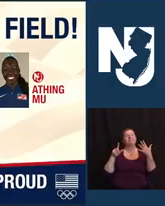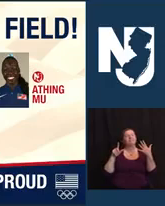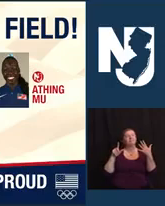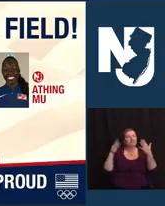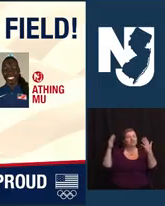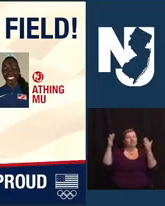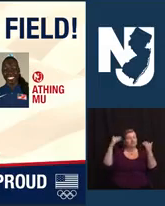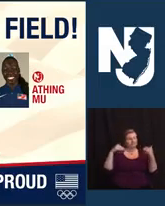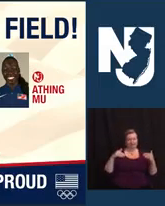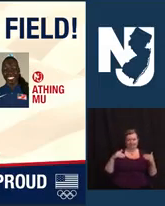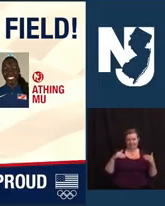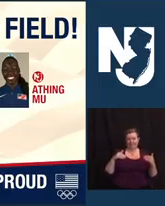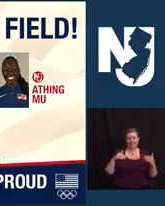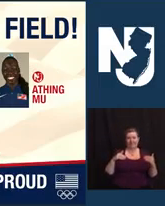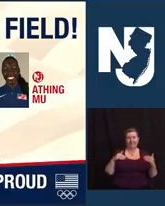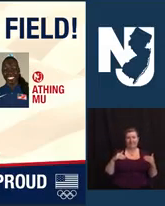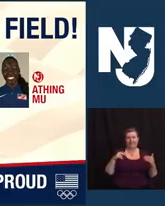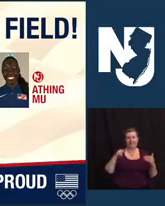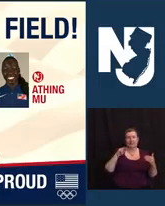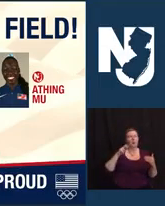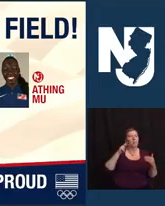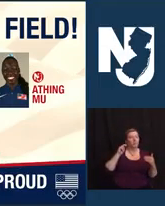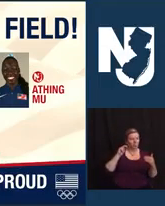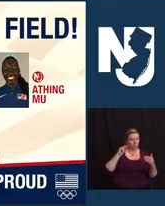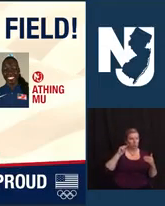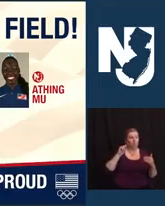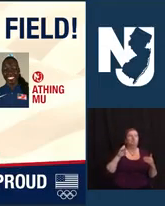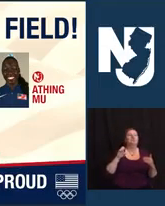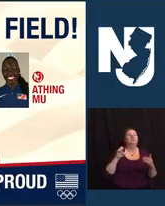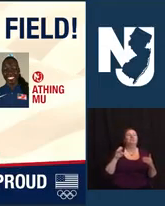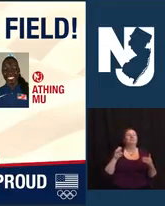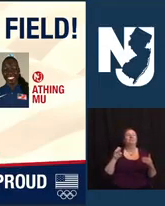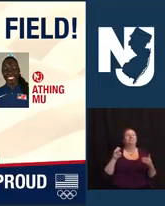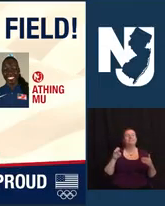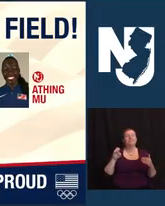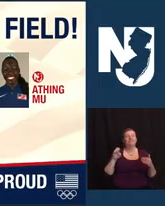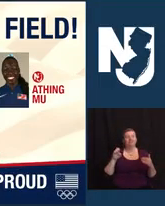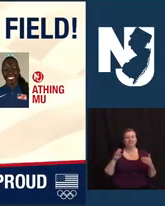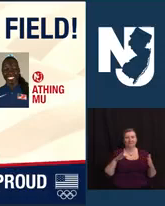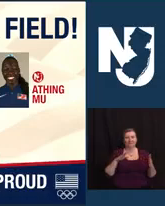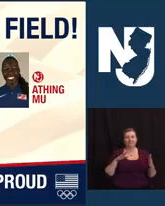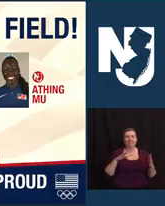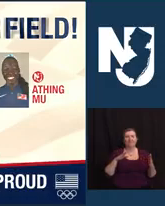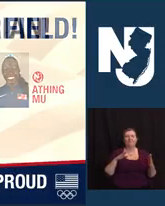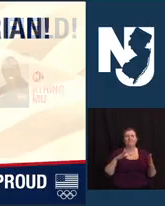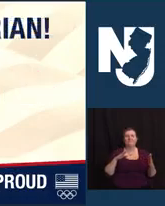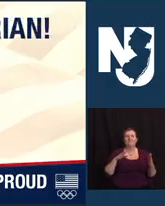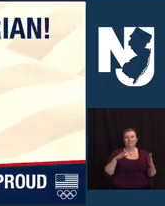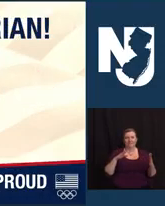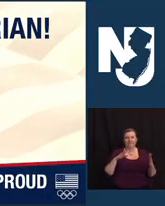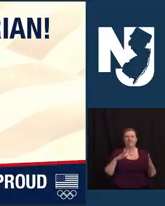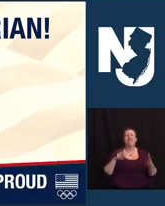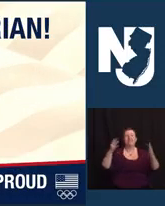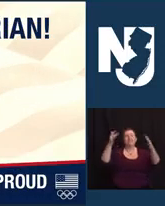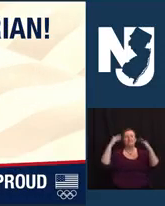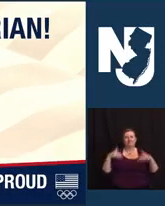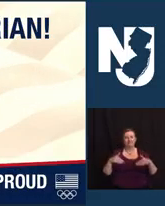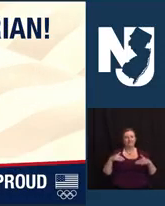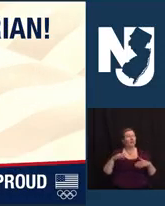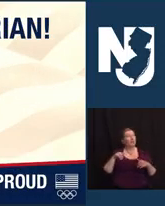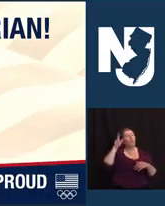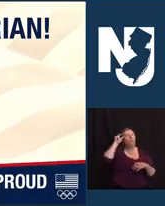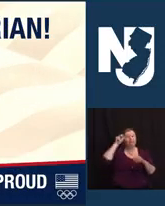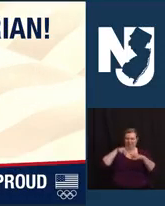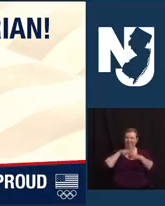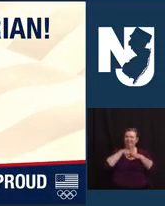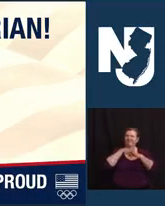McLaughlin, and Neptune native Ajay Wilson. In equestrian, Colts Neck native Jessica